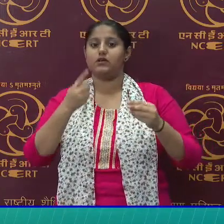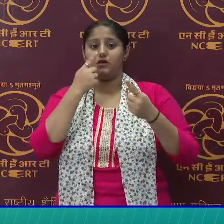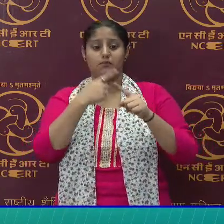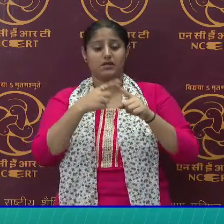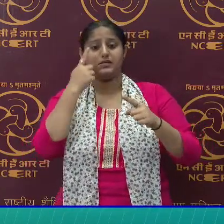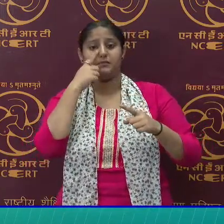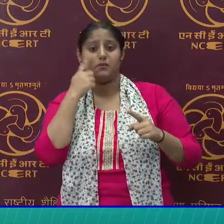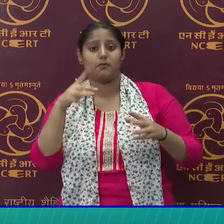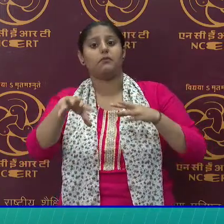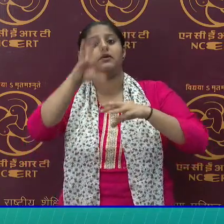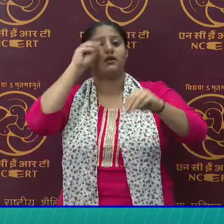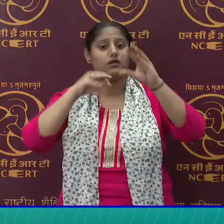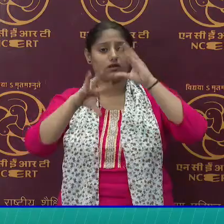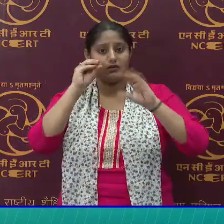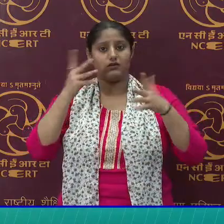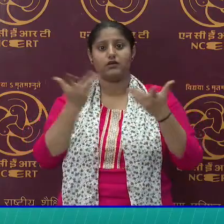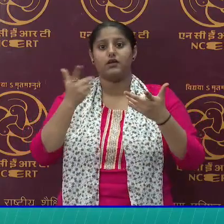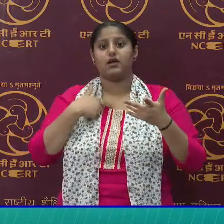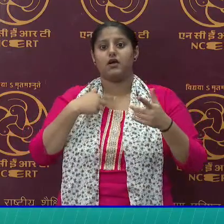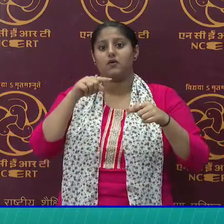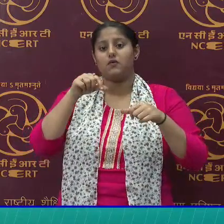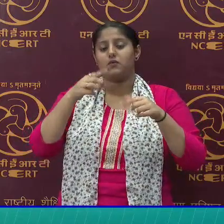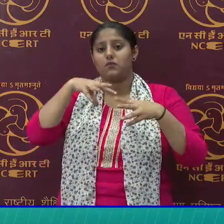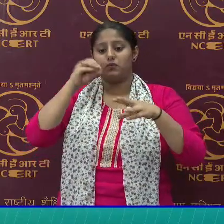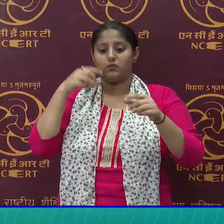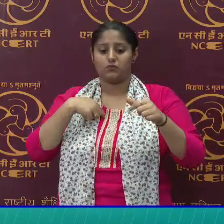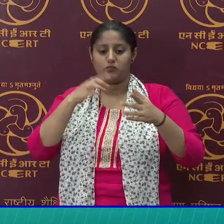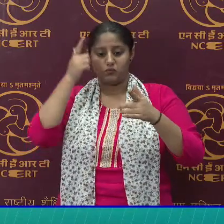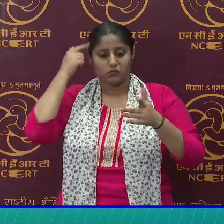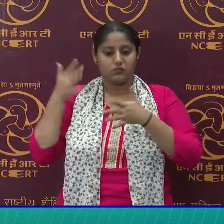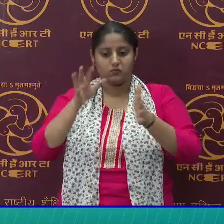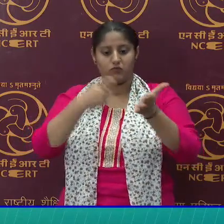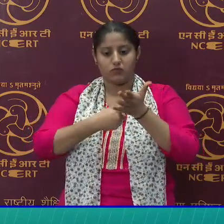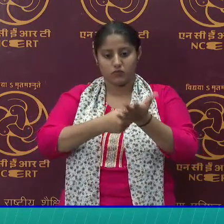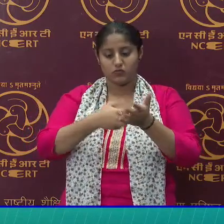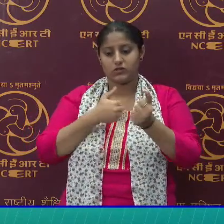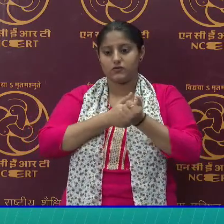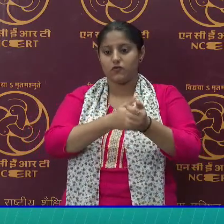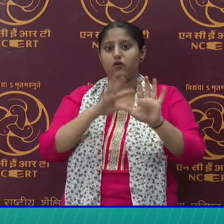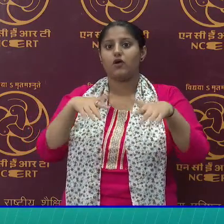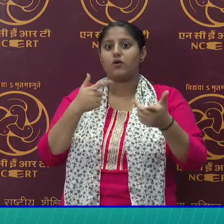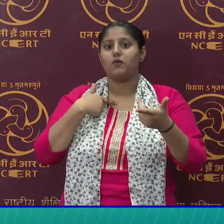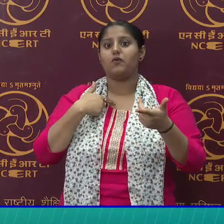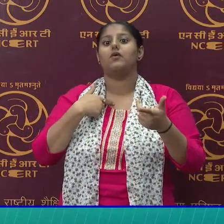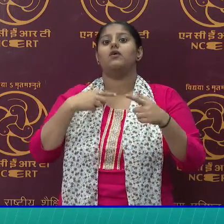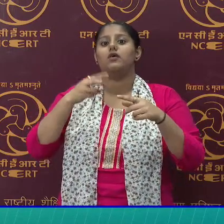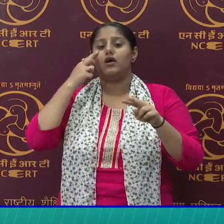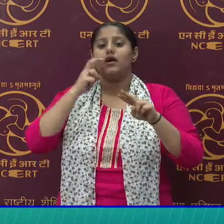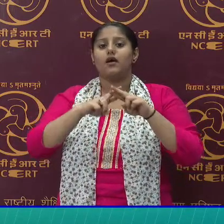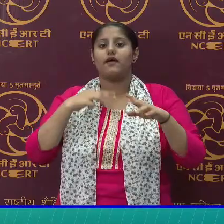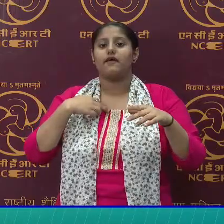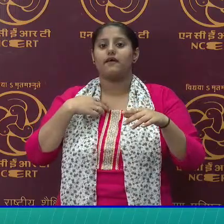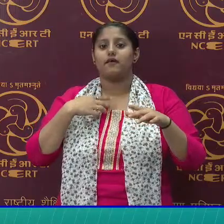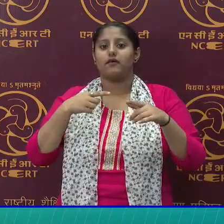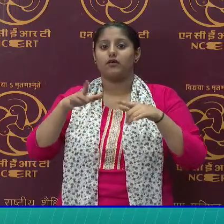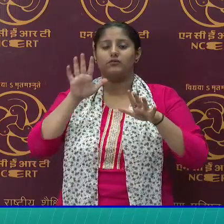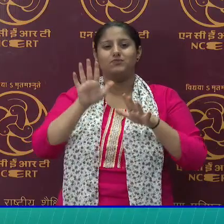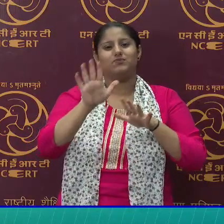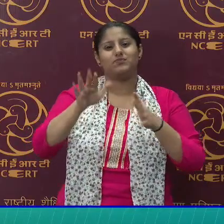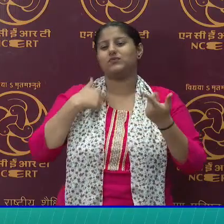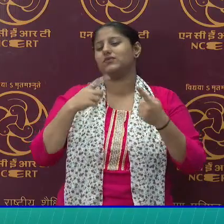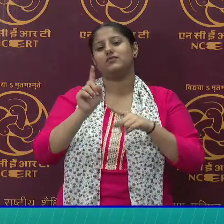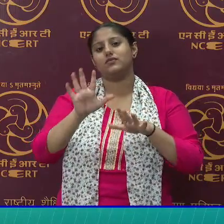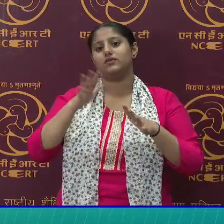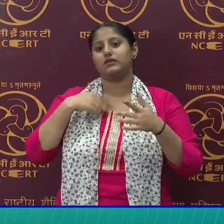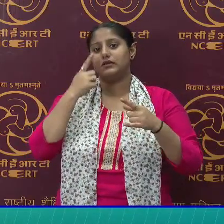not to Yes. honk unnecessarily. That's as true. It And seems to perhaps be a national pastime to blow the horn all the time.